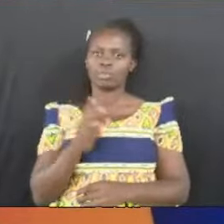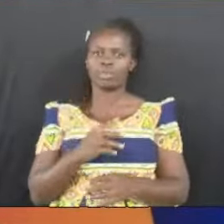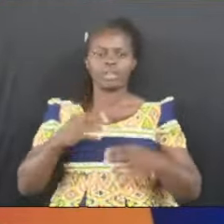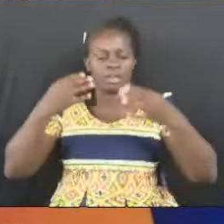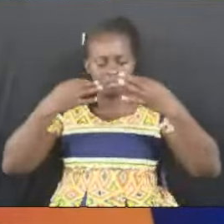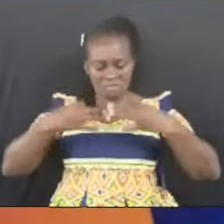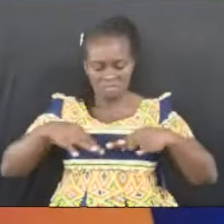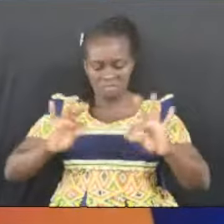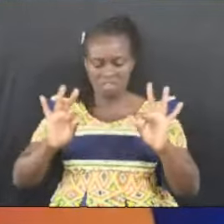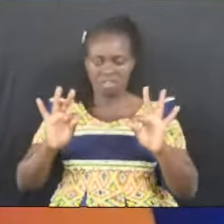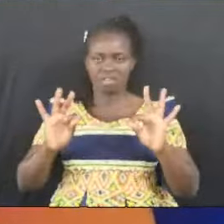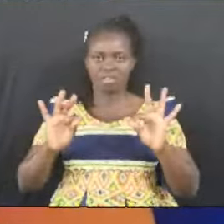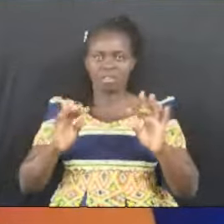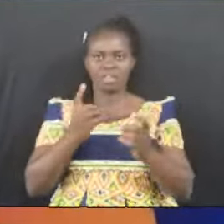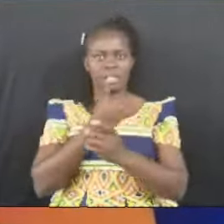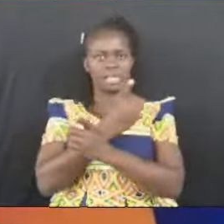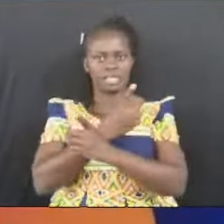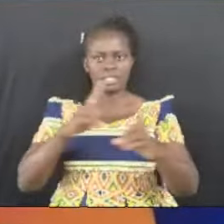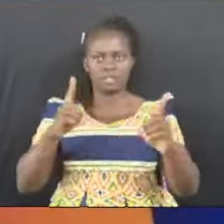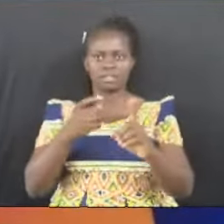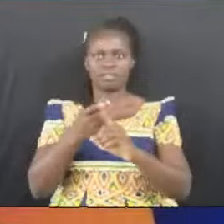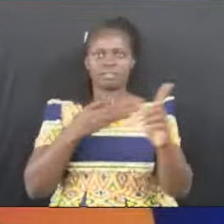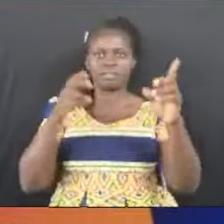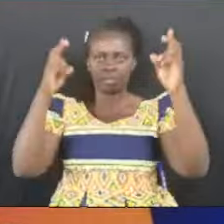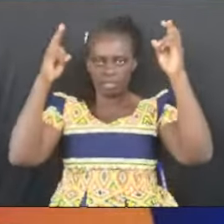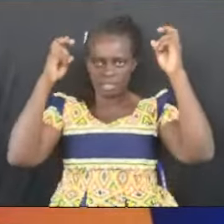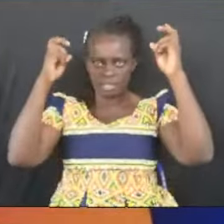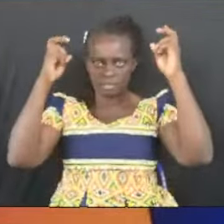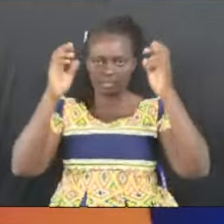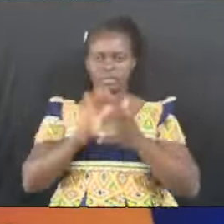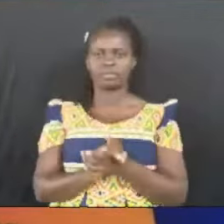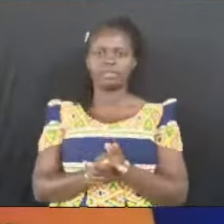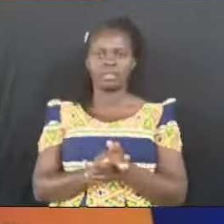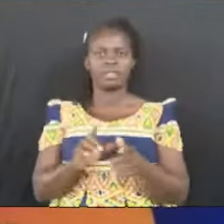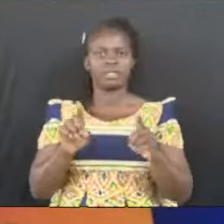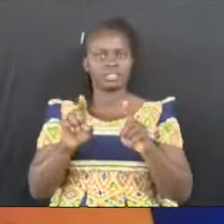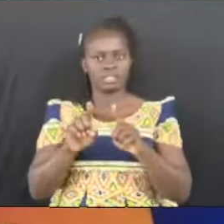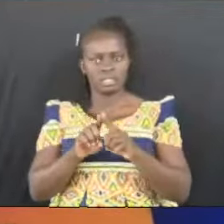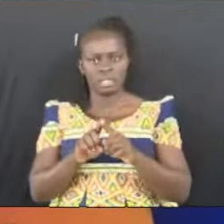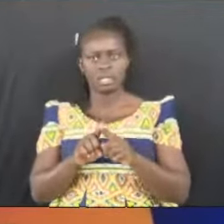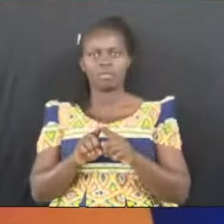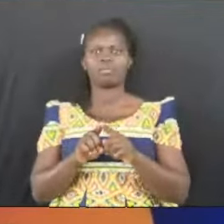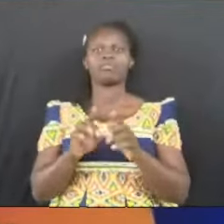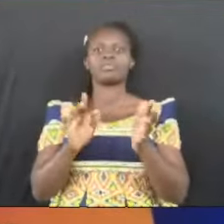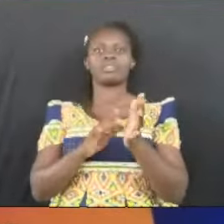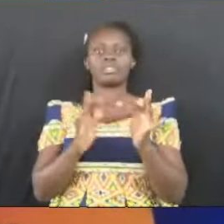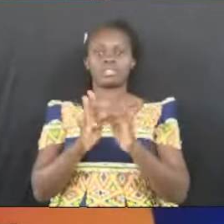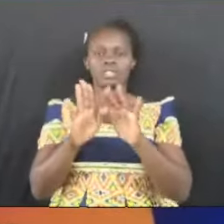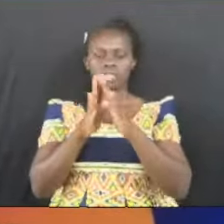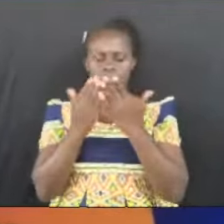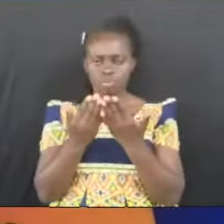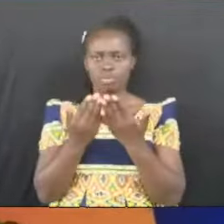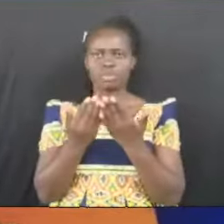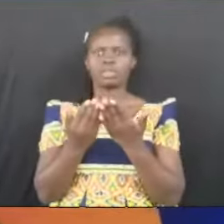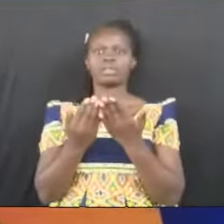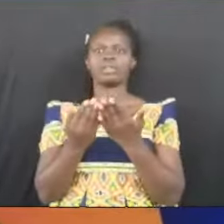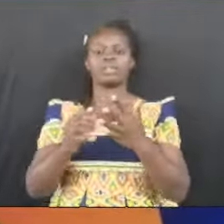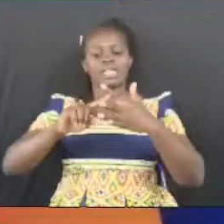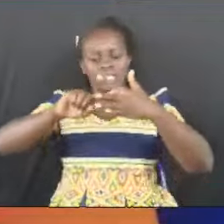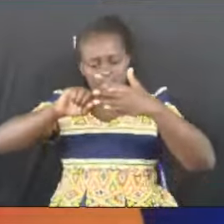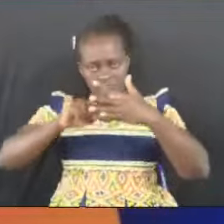deliverance from evil. And interestingly, even in the book of Genesis, the first gospel is